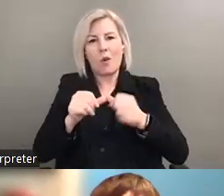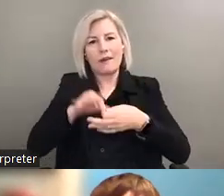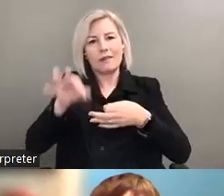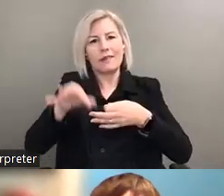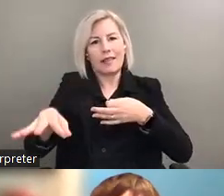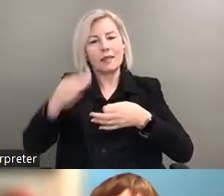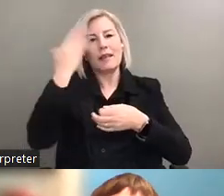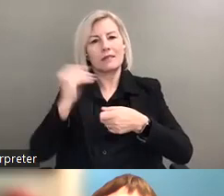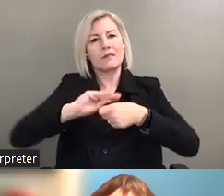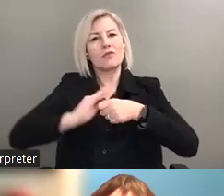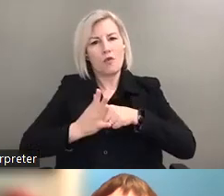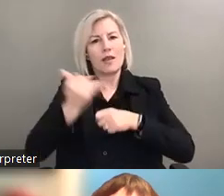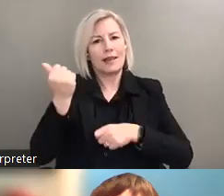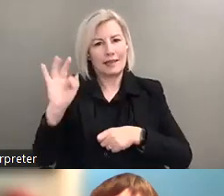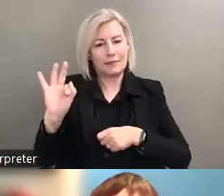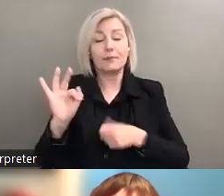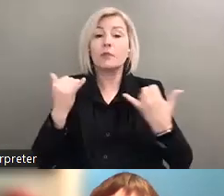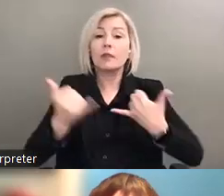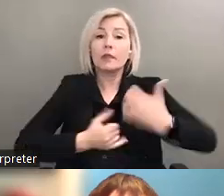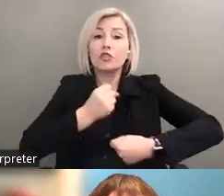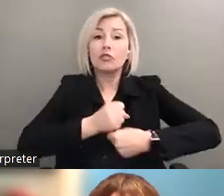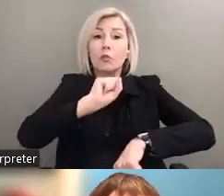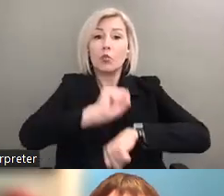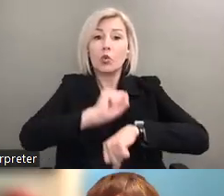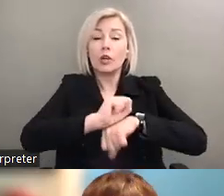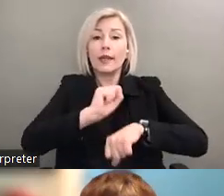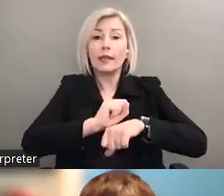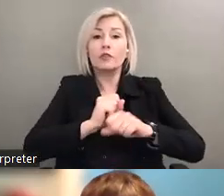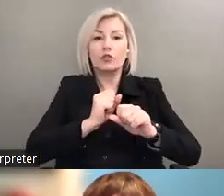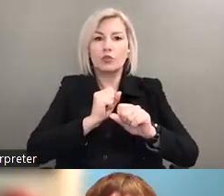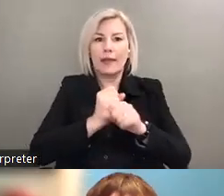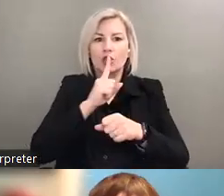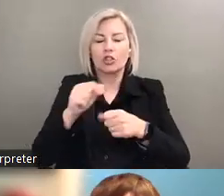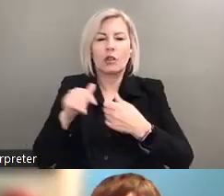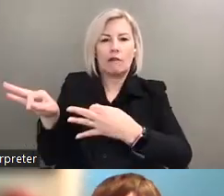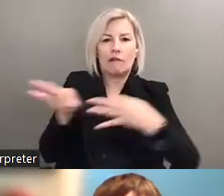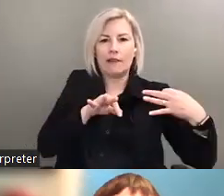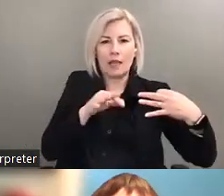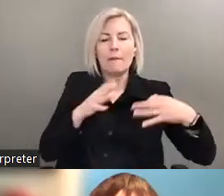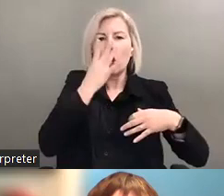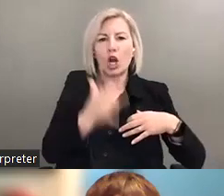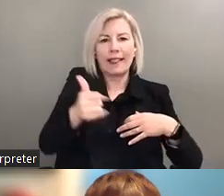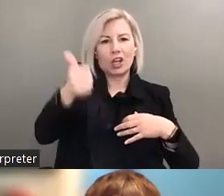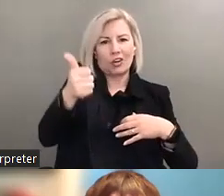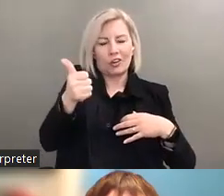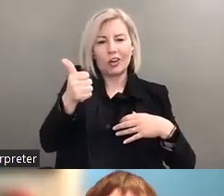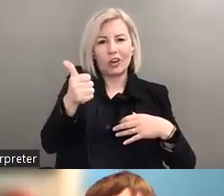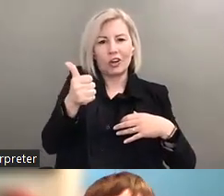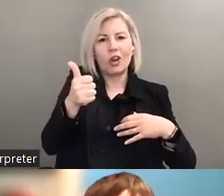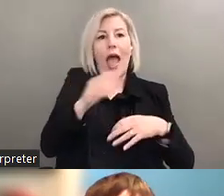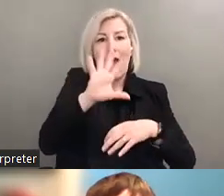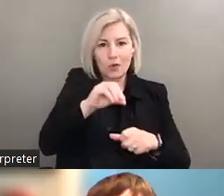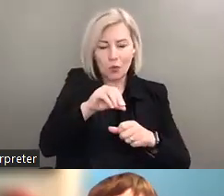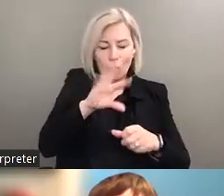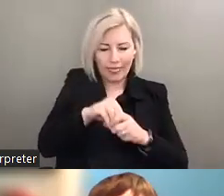COVID-19. This year, I'm working to pull the program timeline earlier in the calendar year and in the booking cycle